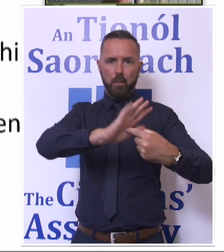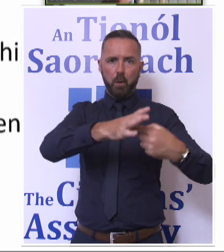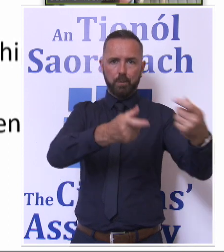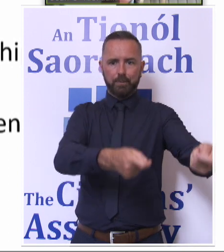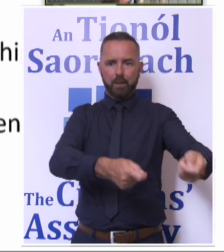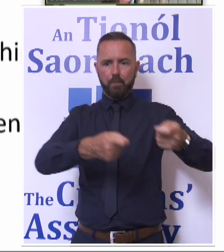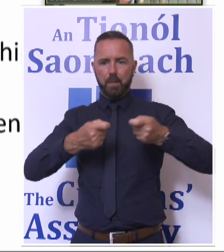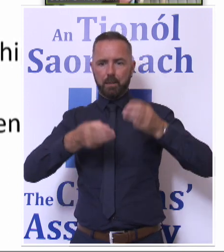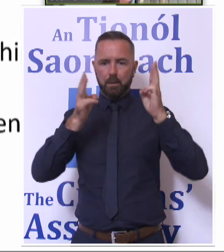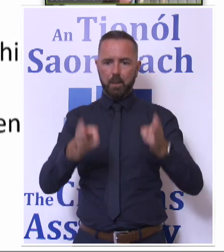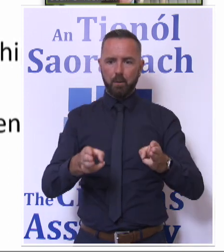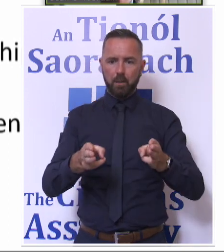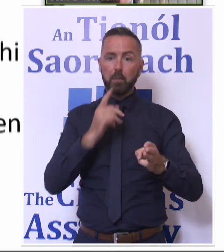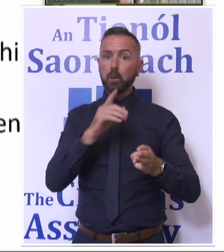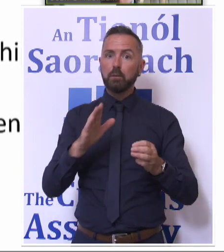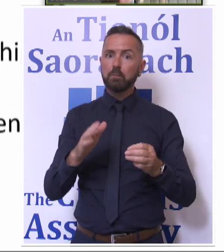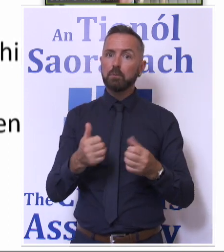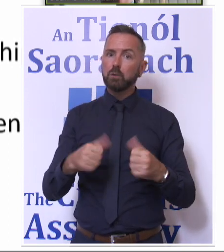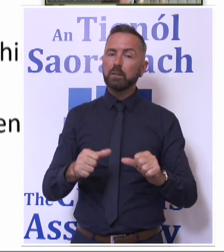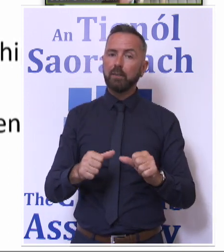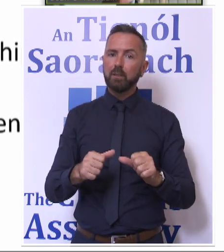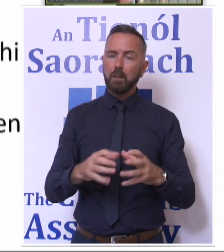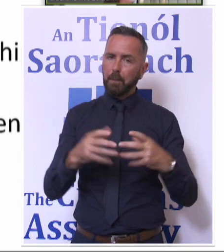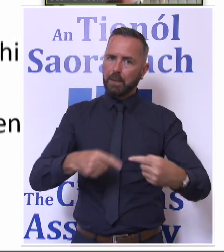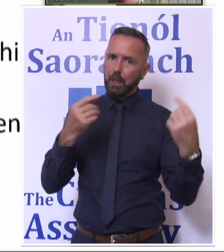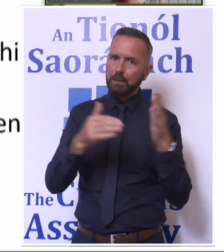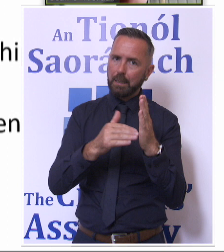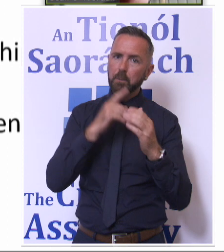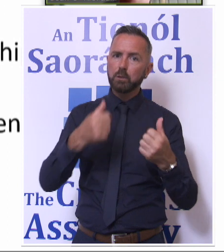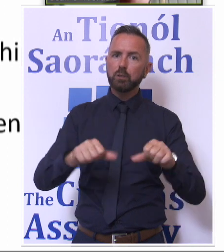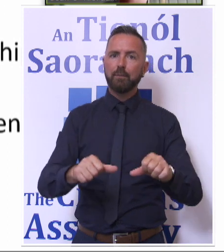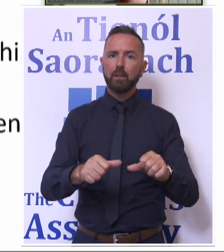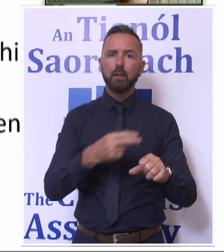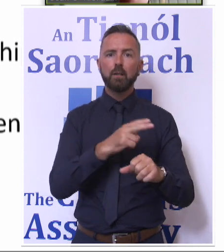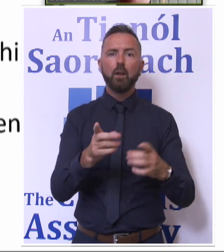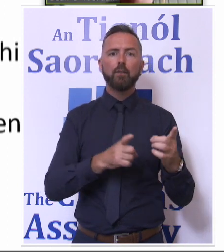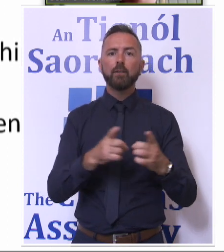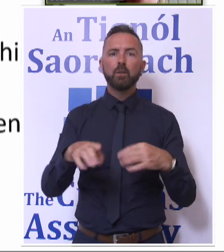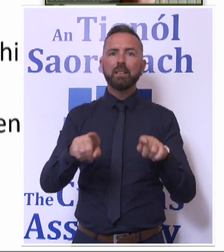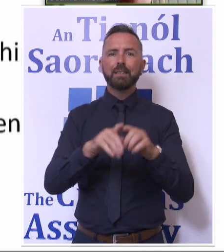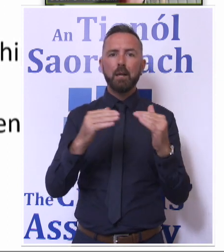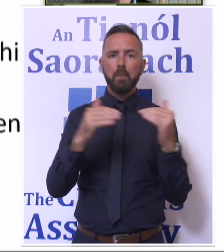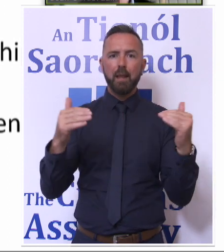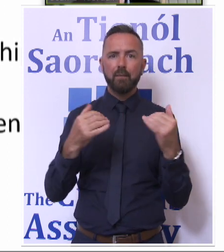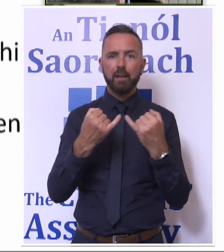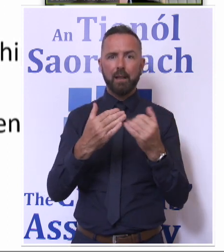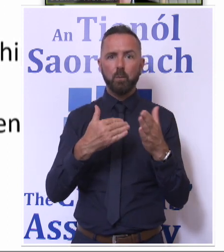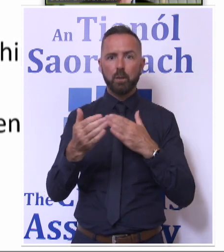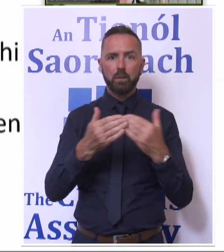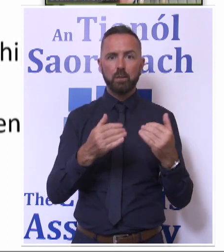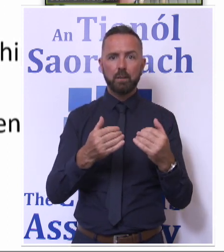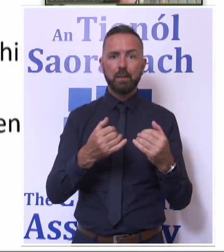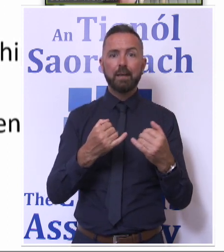has been successfully done in other countries. They haven't had to do it to the same extent in Nordic